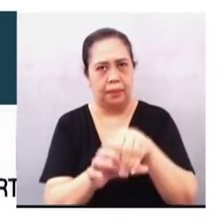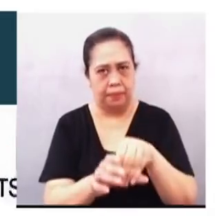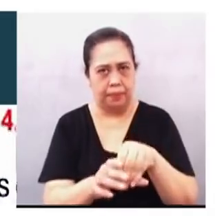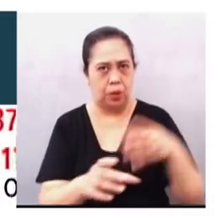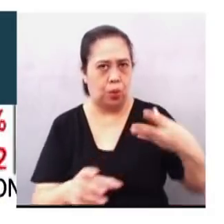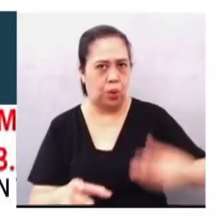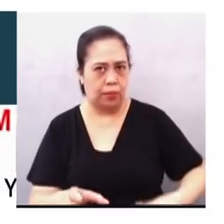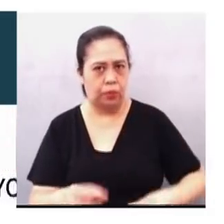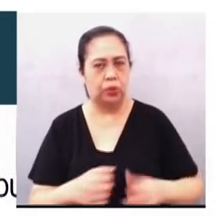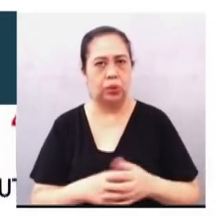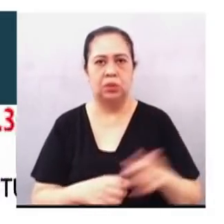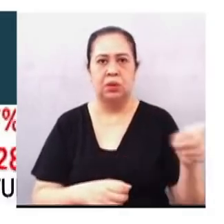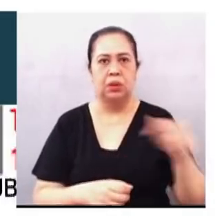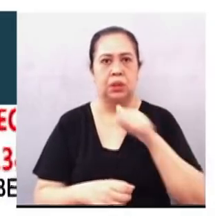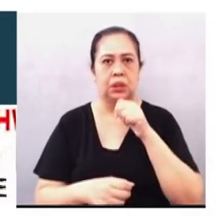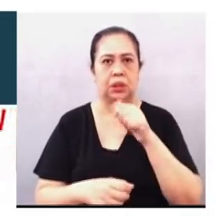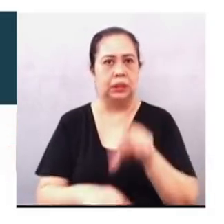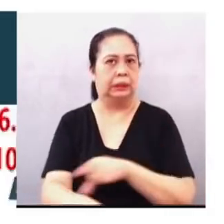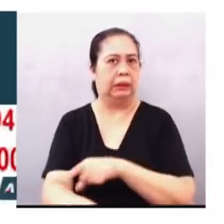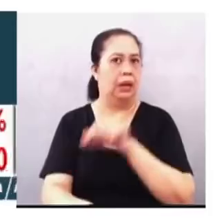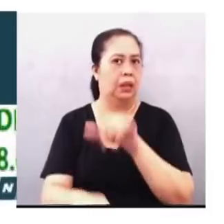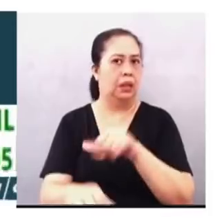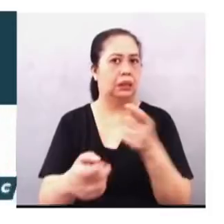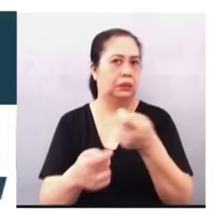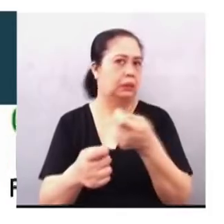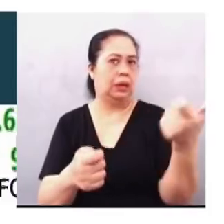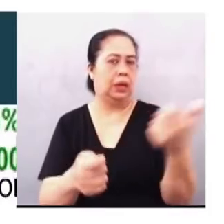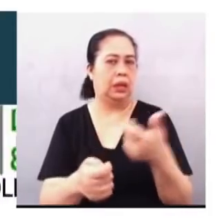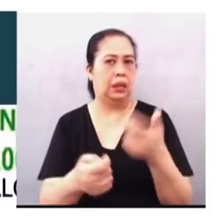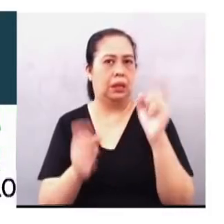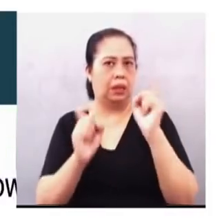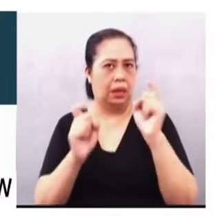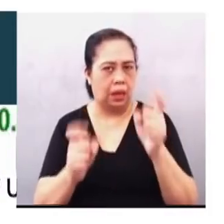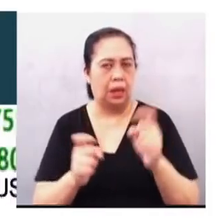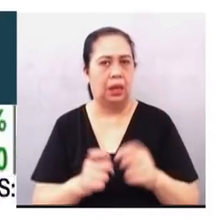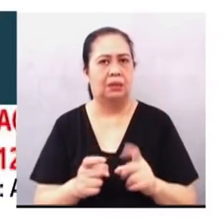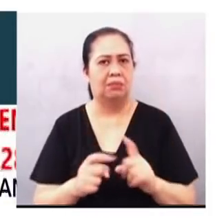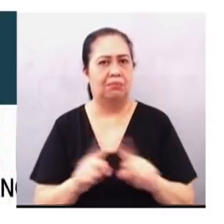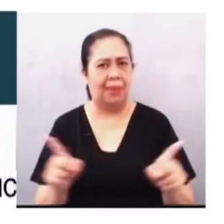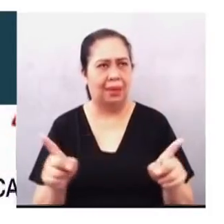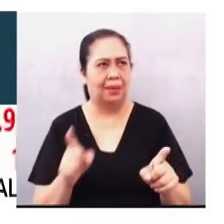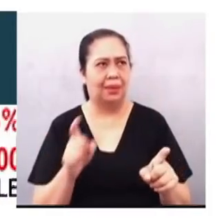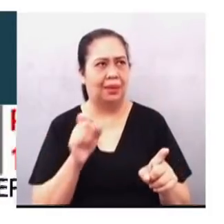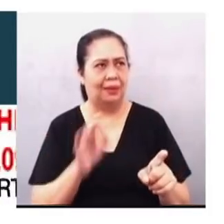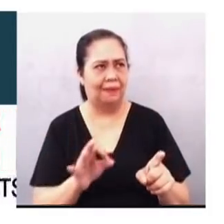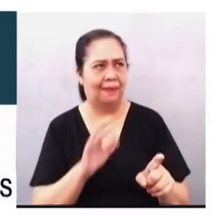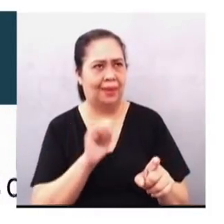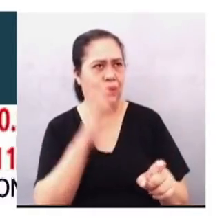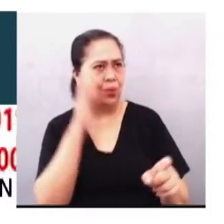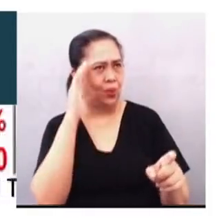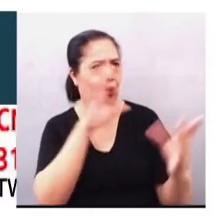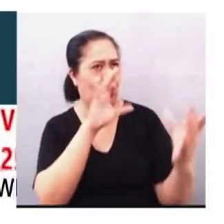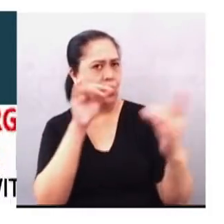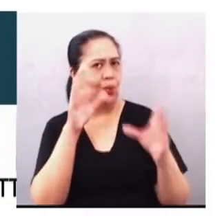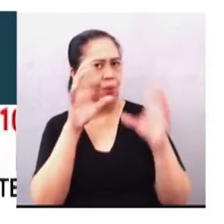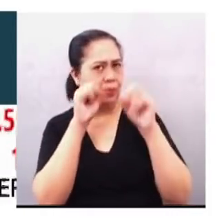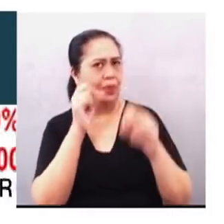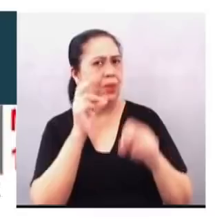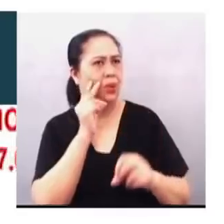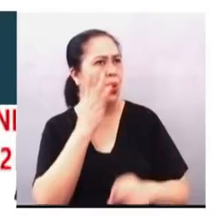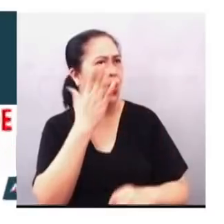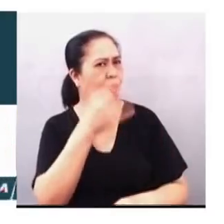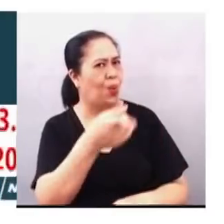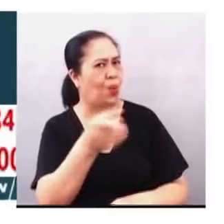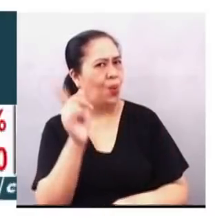corruption, hindi yan tatagal, tanggal ka agad yan. But kung ganun po ang pagkakakilala niyo kay Presidente, why did he have